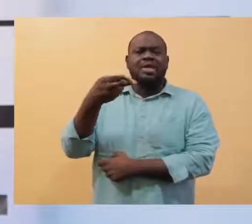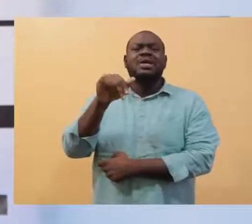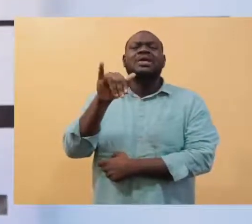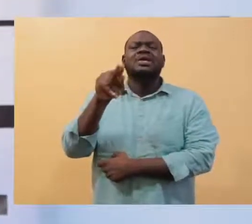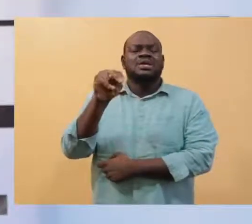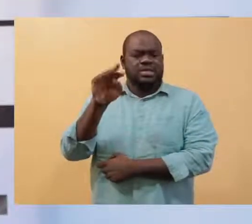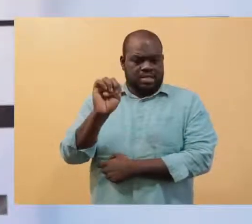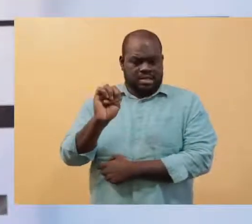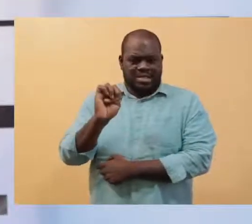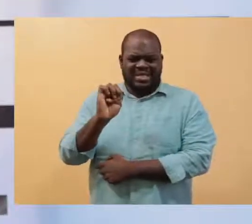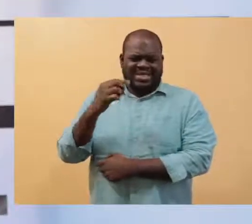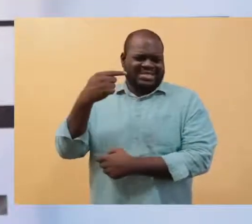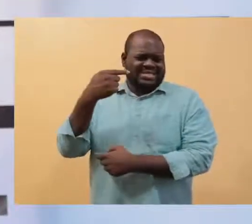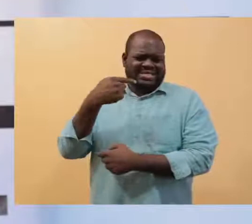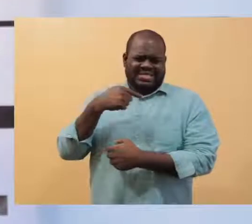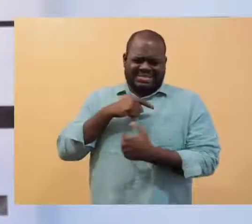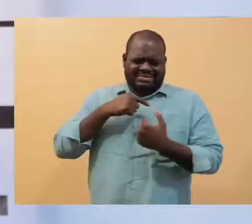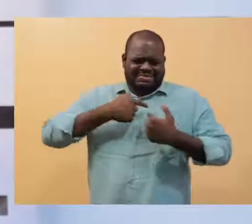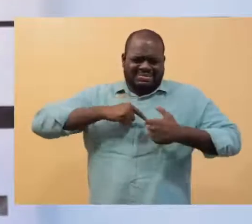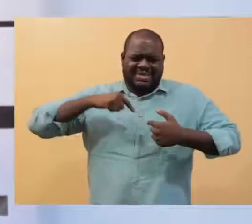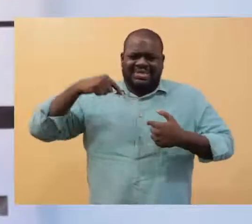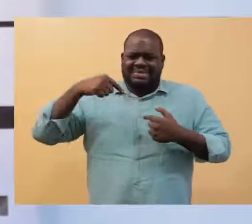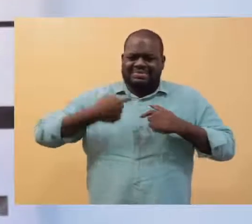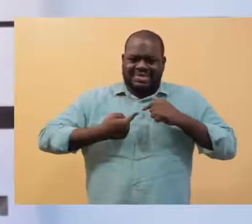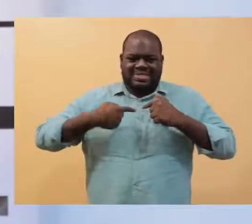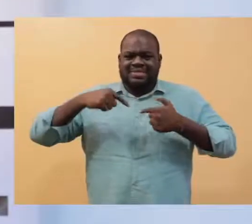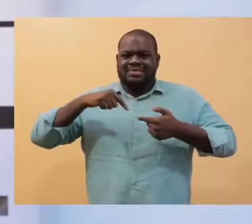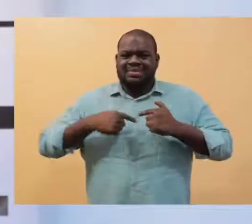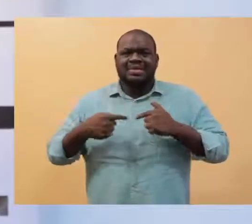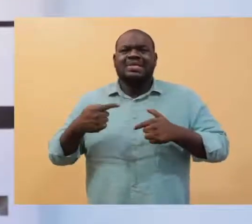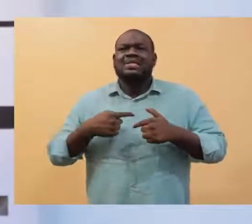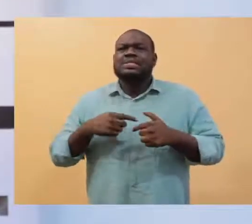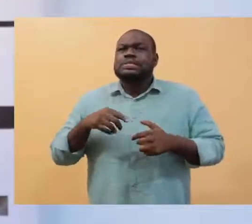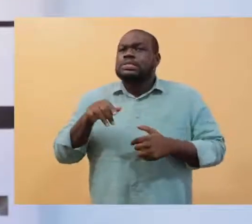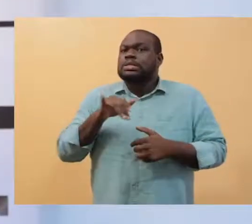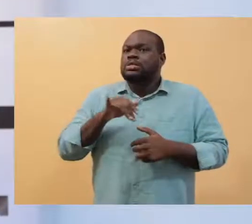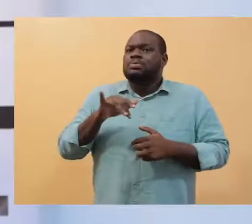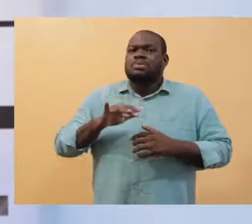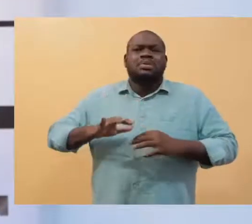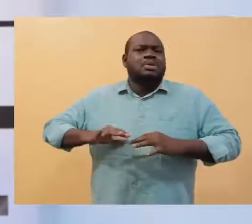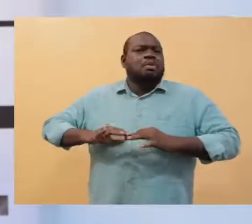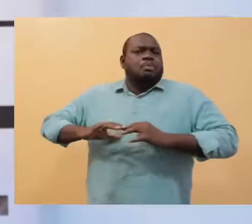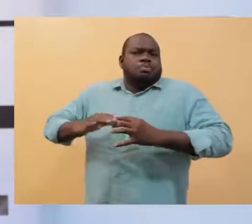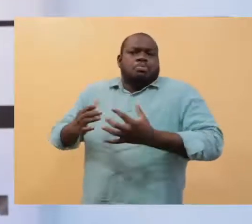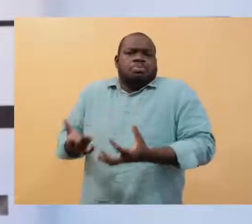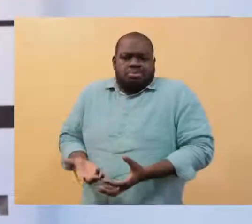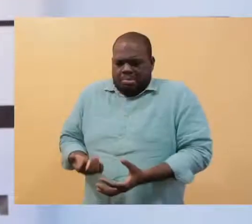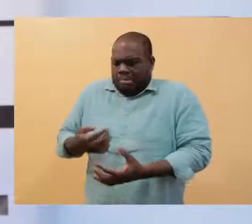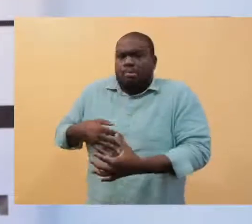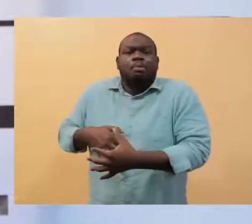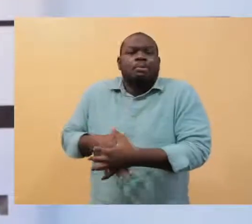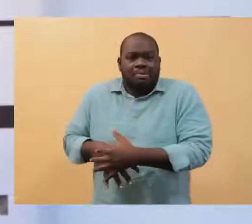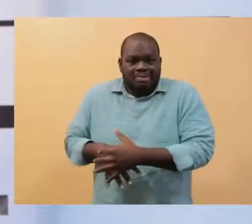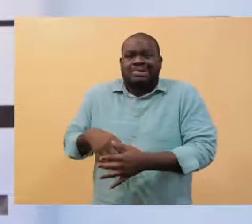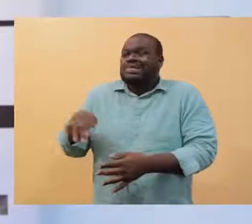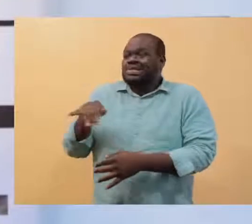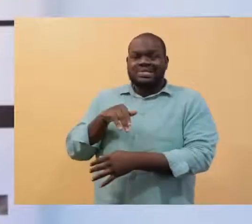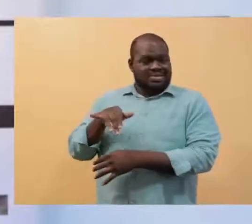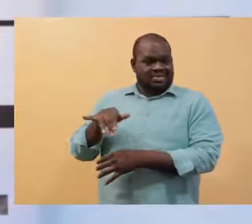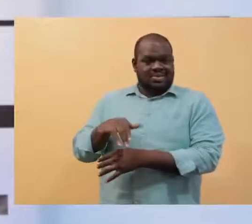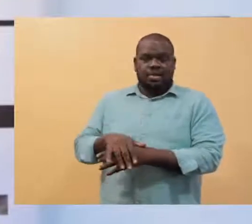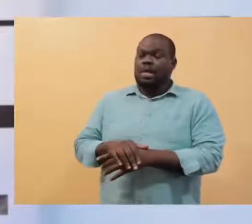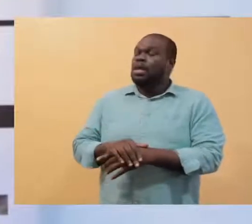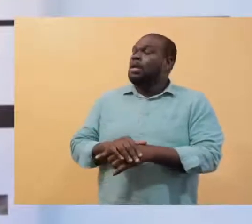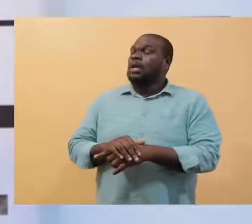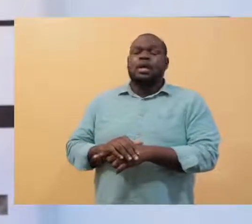terrible, stabbing pains in my stomach, as bad as labor contractions. And I cried out, "I